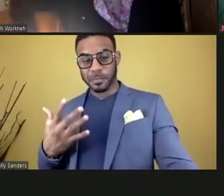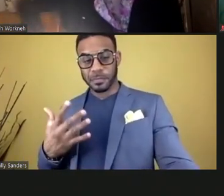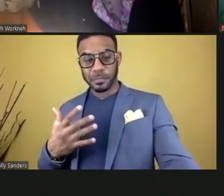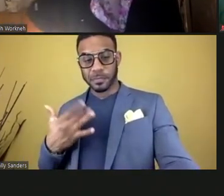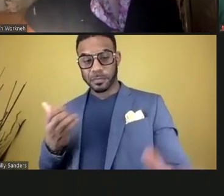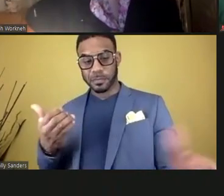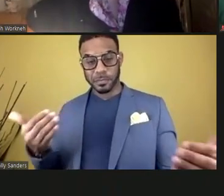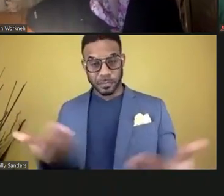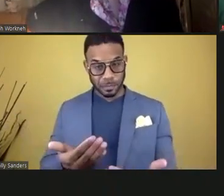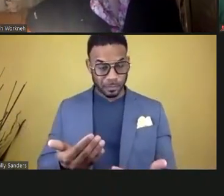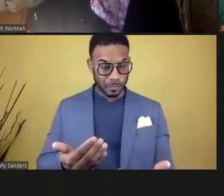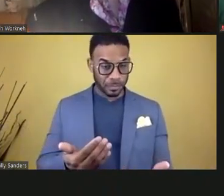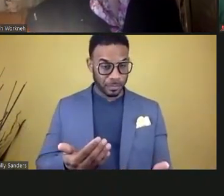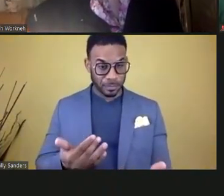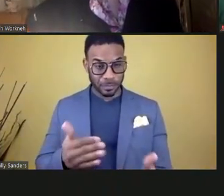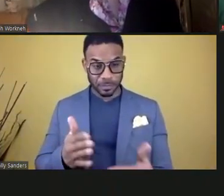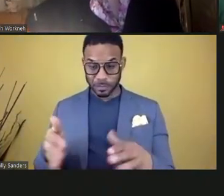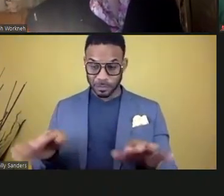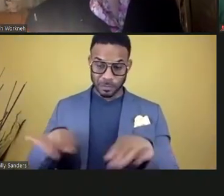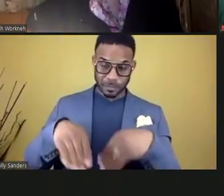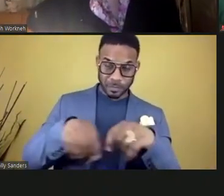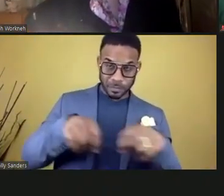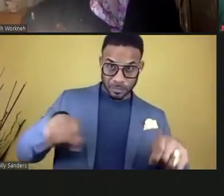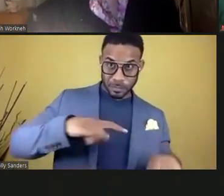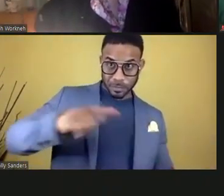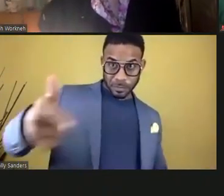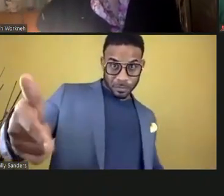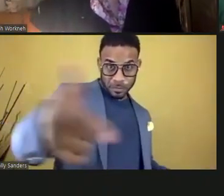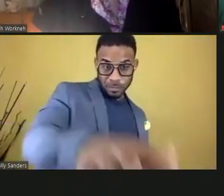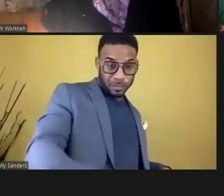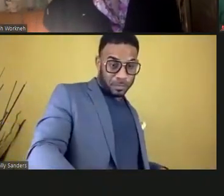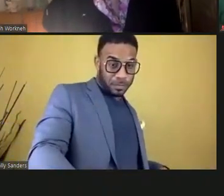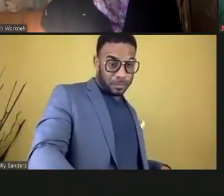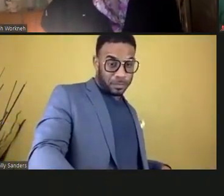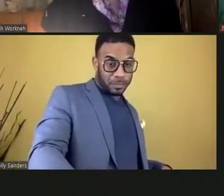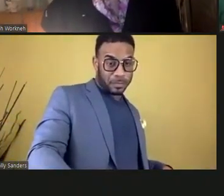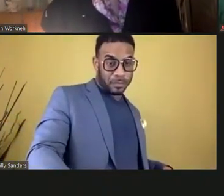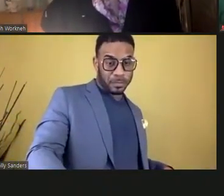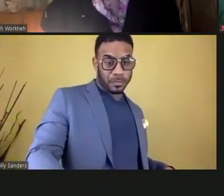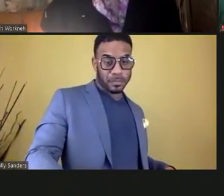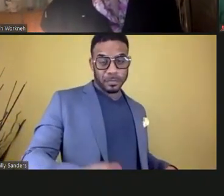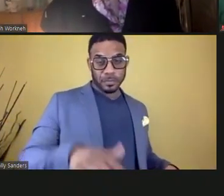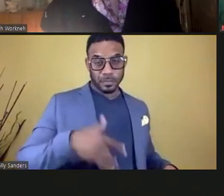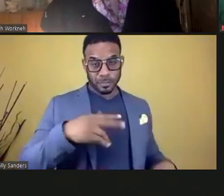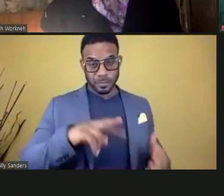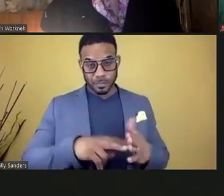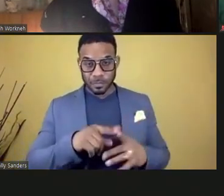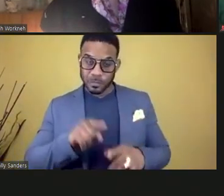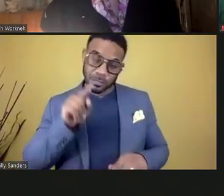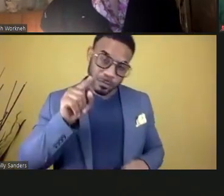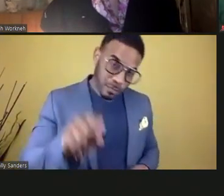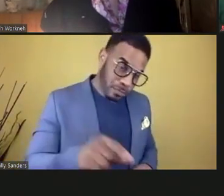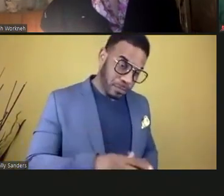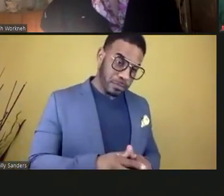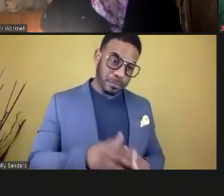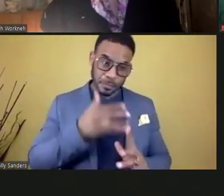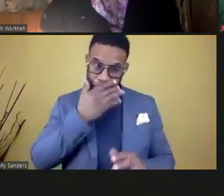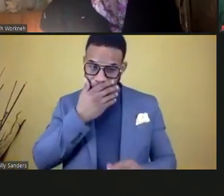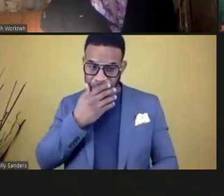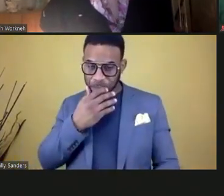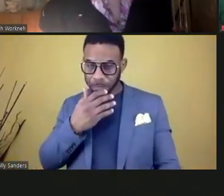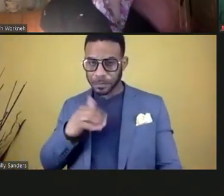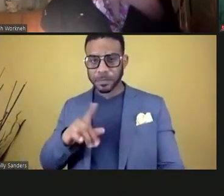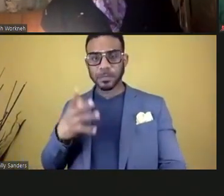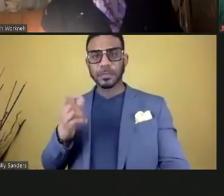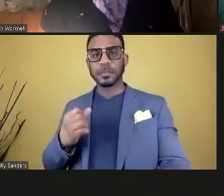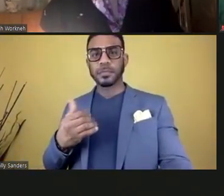invite you to close yourself out in a way that feels meaningful to you. But I